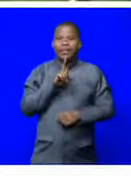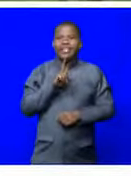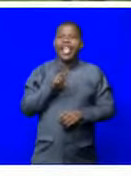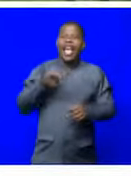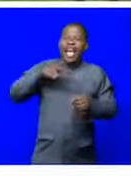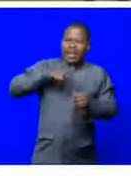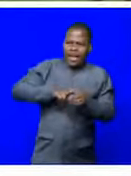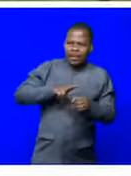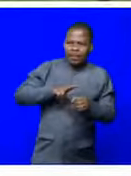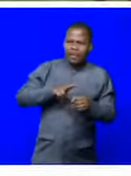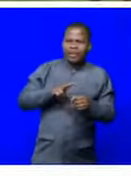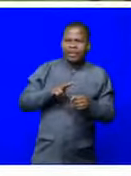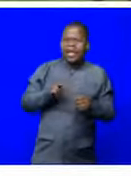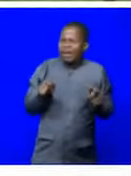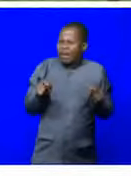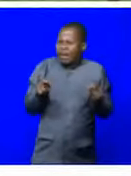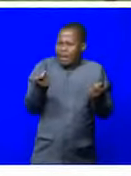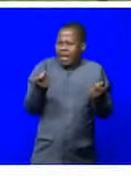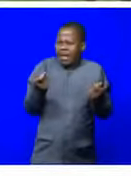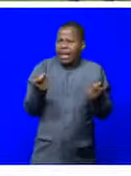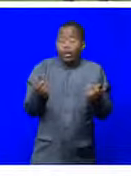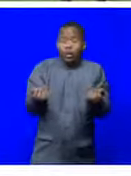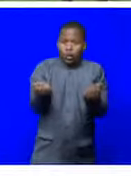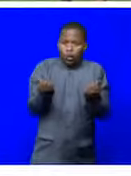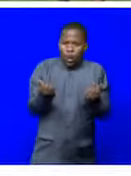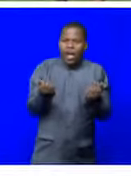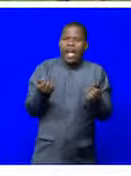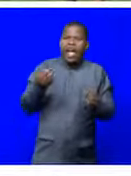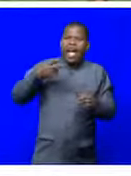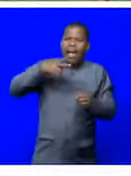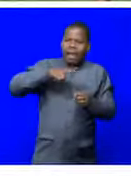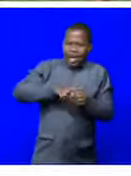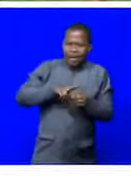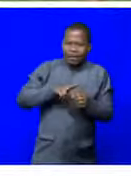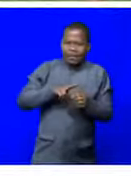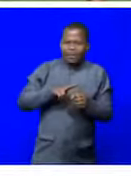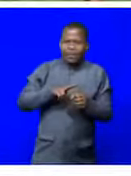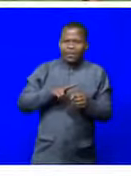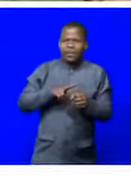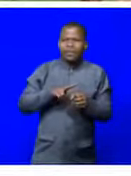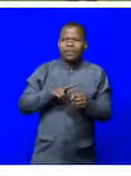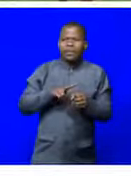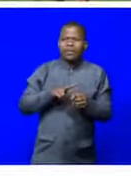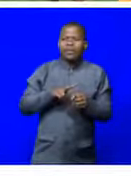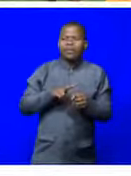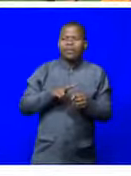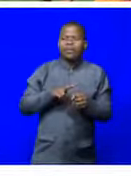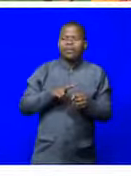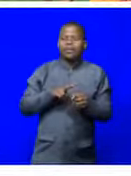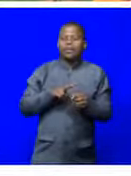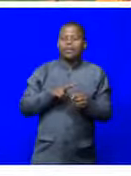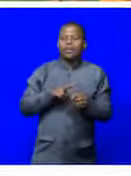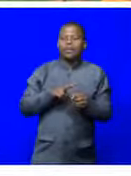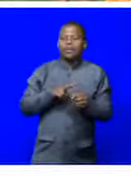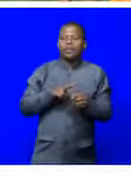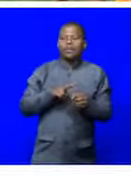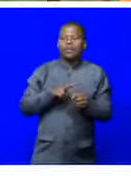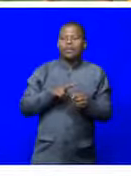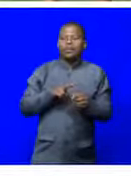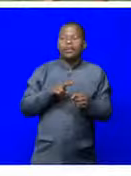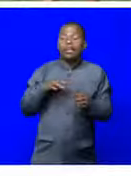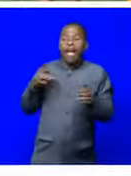we defended too low and tried to catch them on a counter. Up